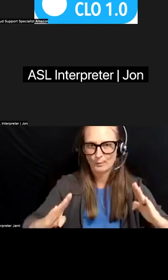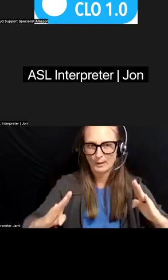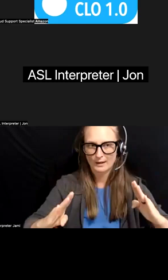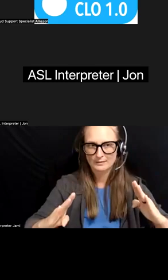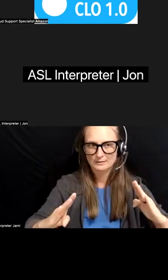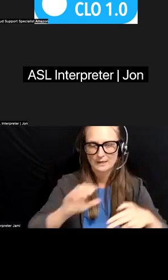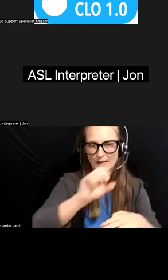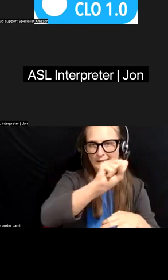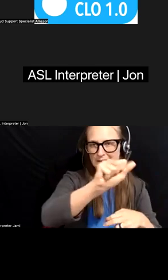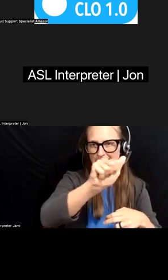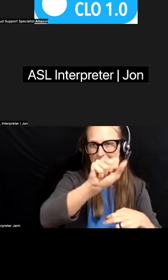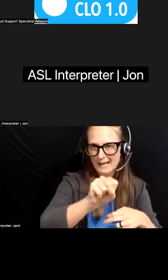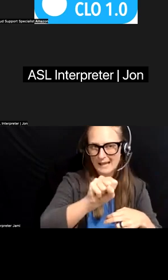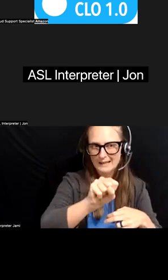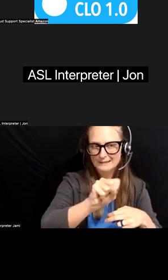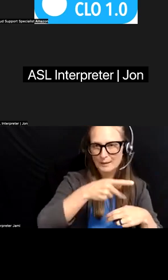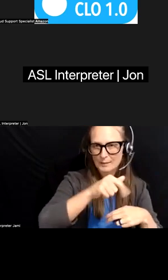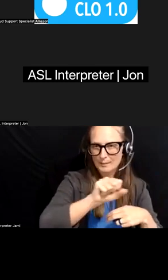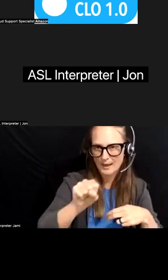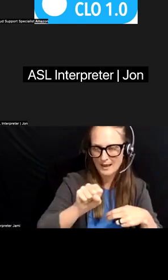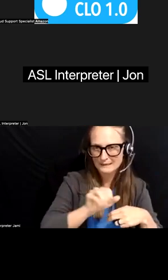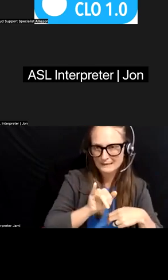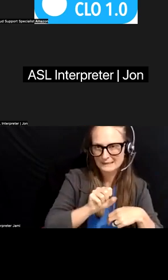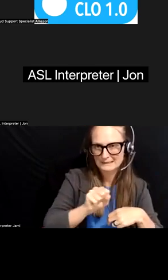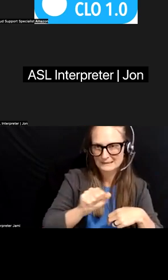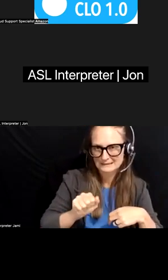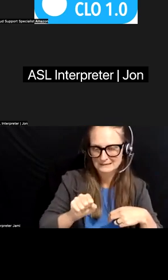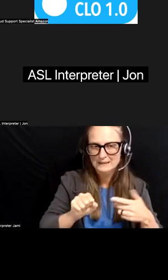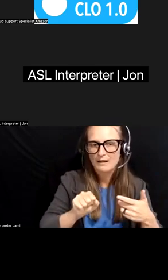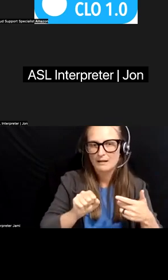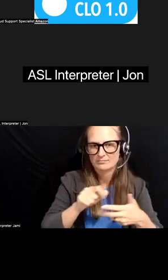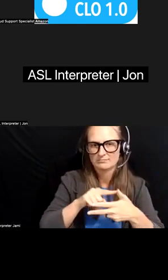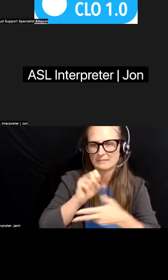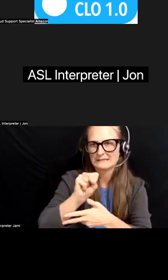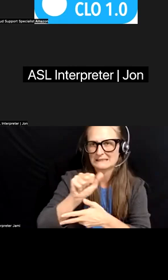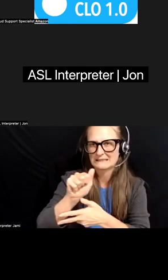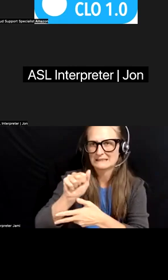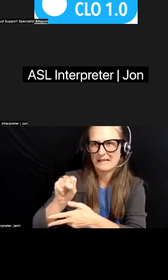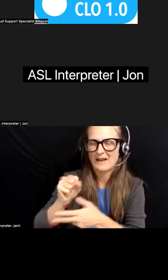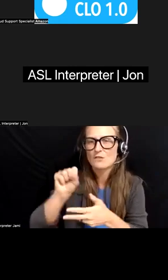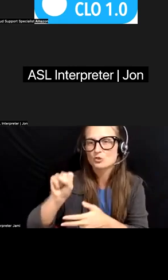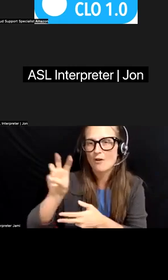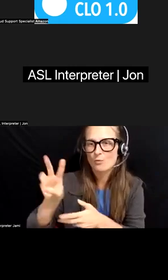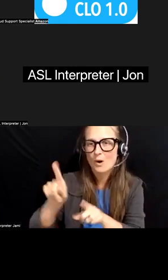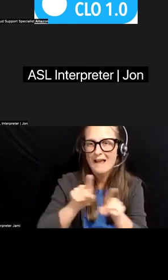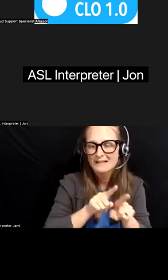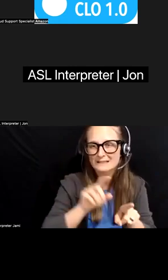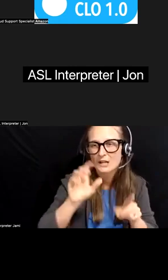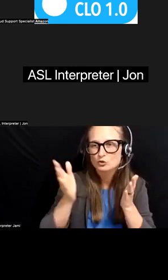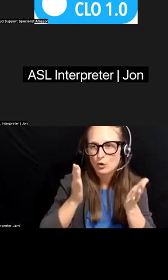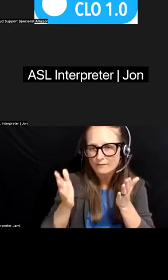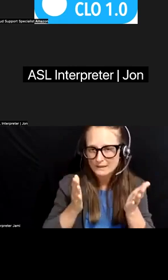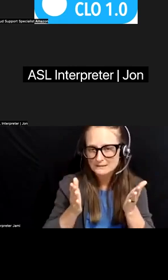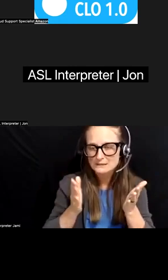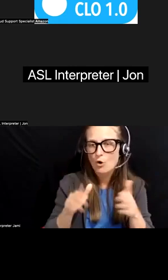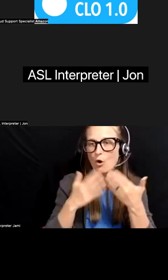SaaS, PaaS, and IaaS. What is SaaS? SaaS, or software as a service. It is a service that